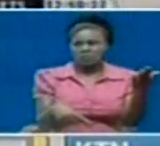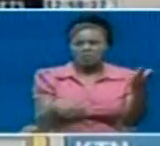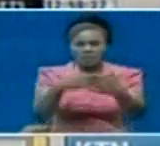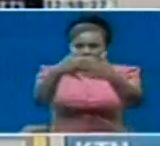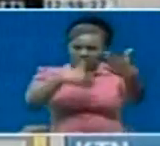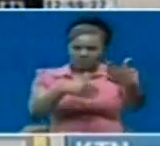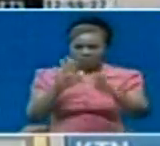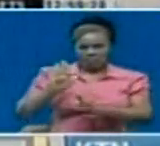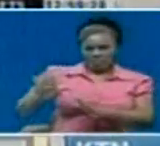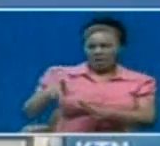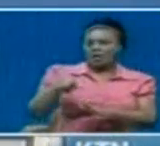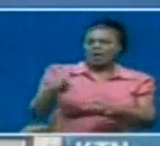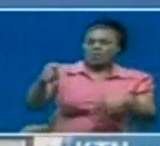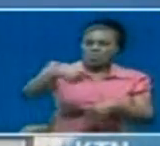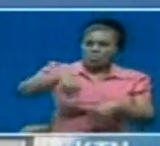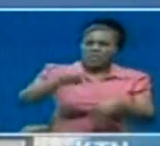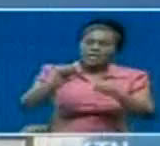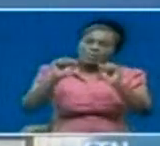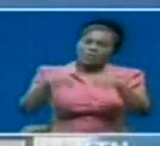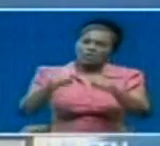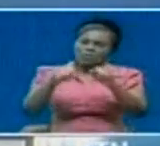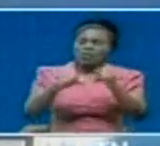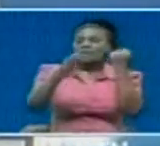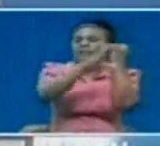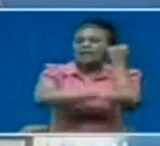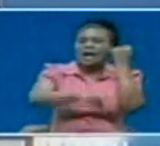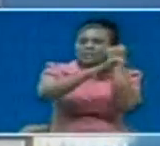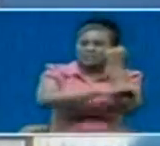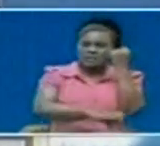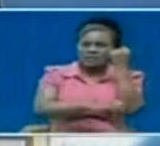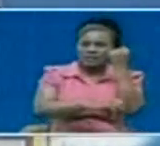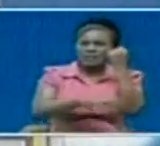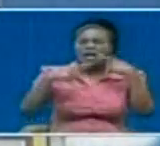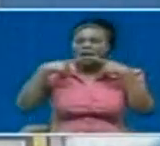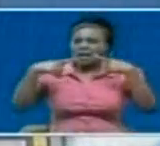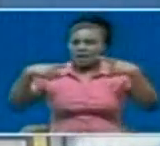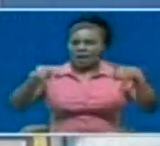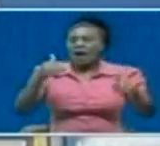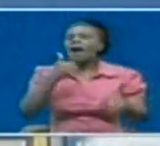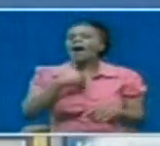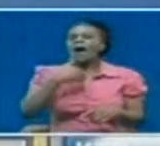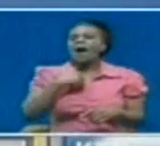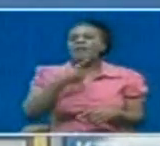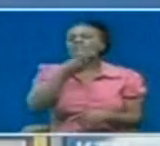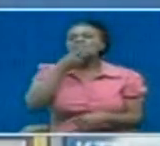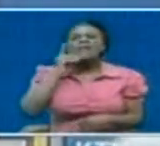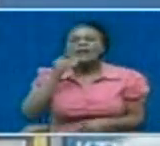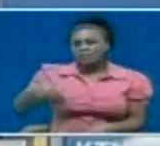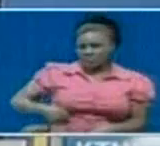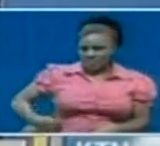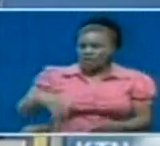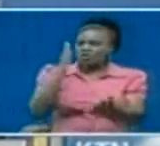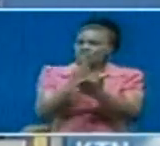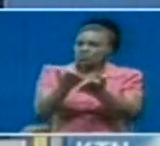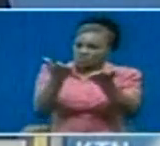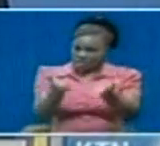Before we get there, yes. Are we now at a point as a country where we can declare that we have famine and drought in certain areas? And if indeed we